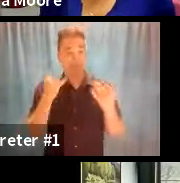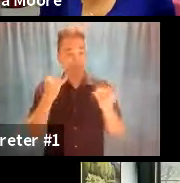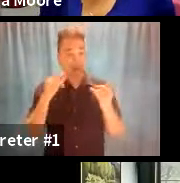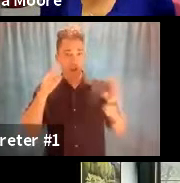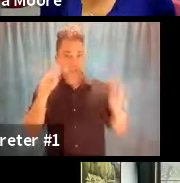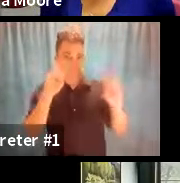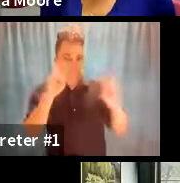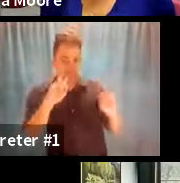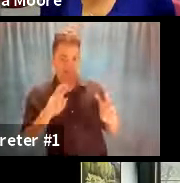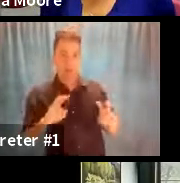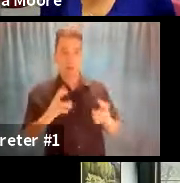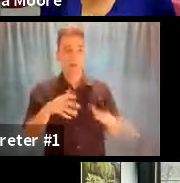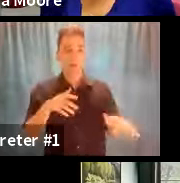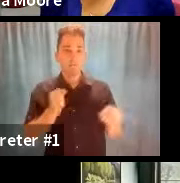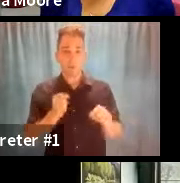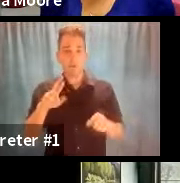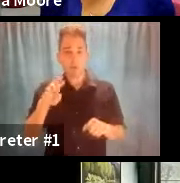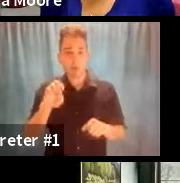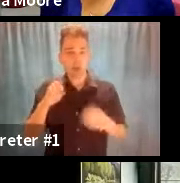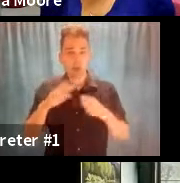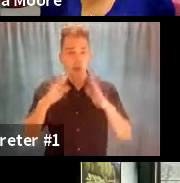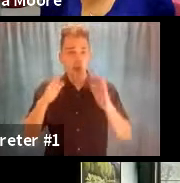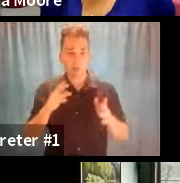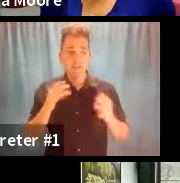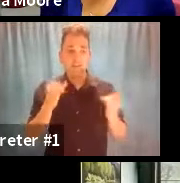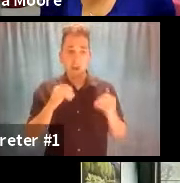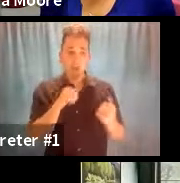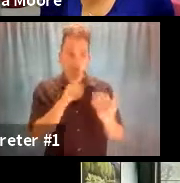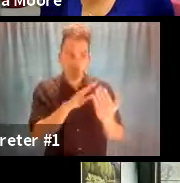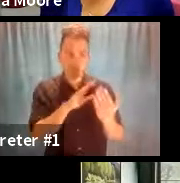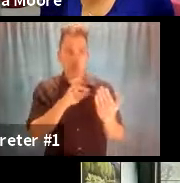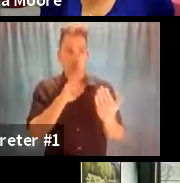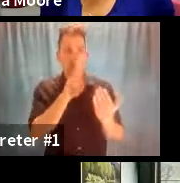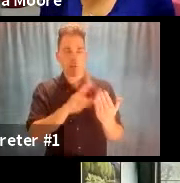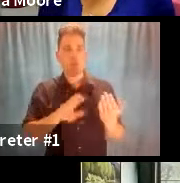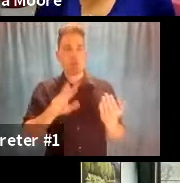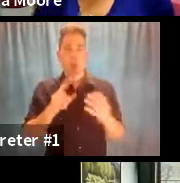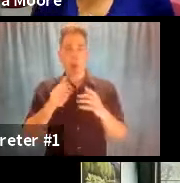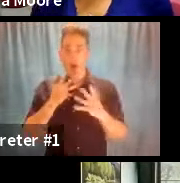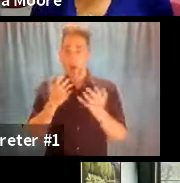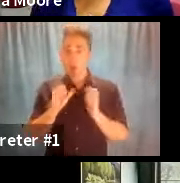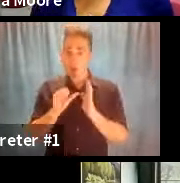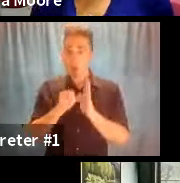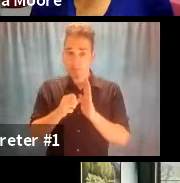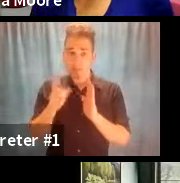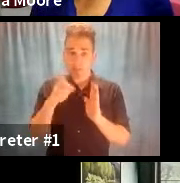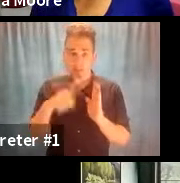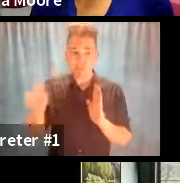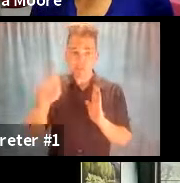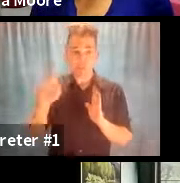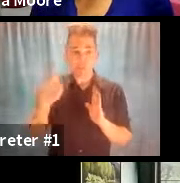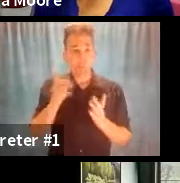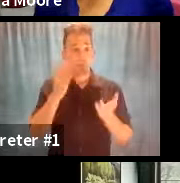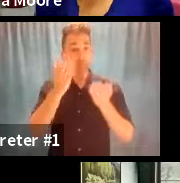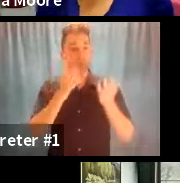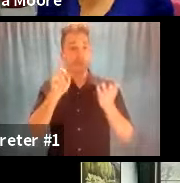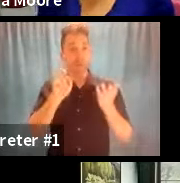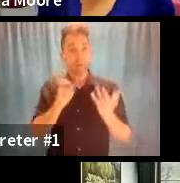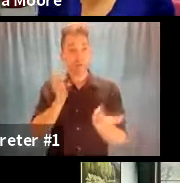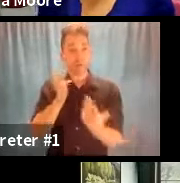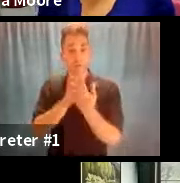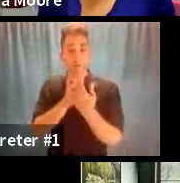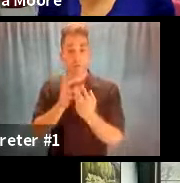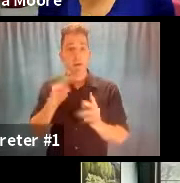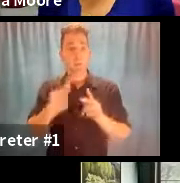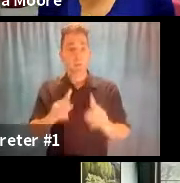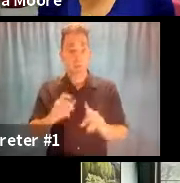stuff like that, hopefully, stressing to members of the Board of Aldermen and stuff that the services need to be tailored to folks that may not be